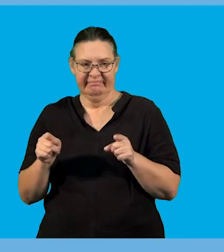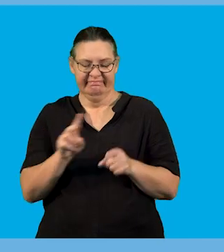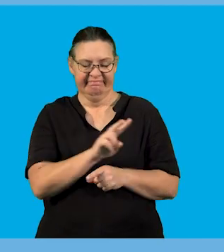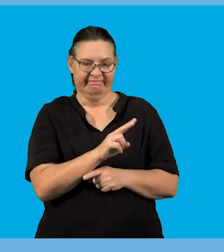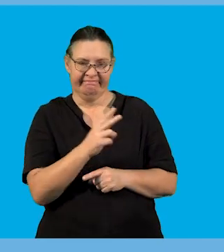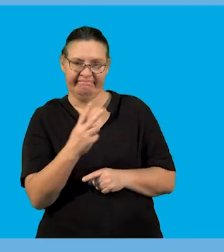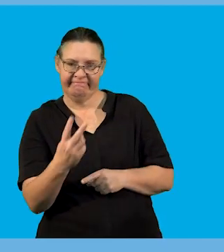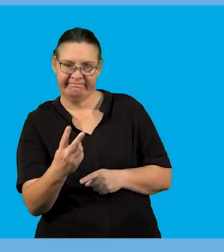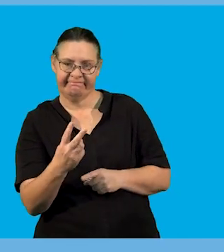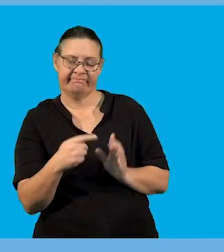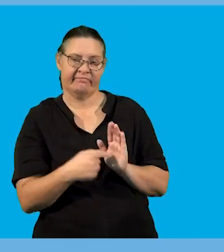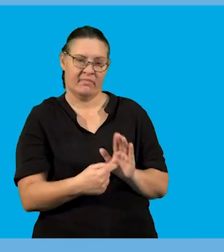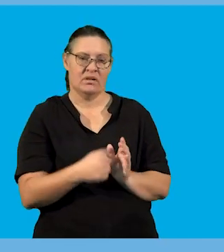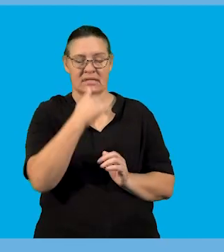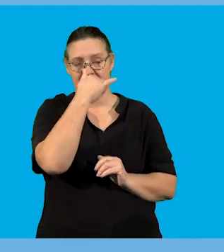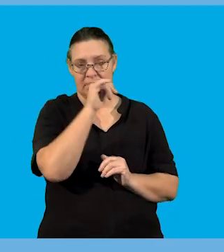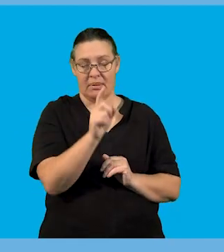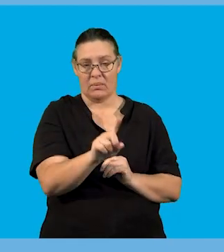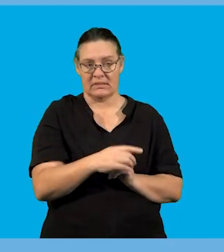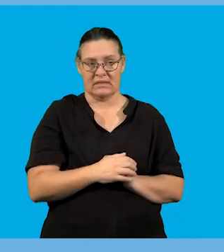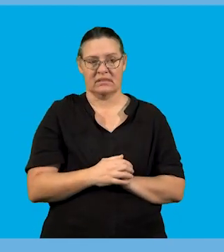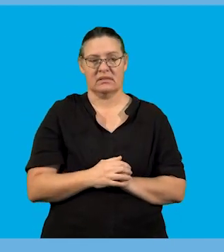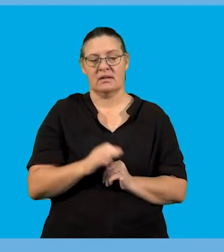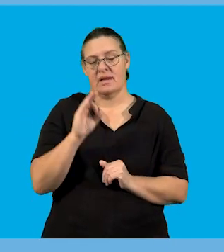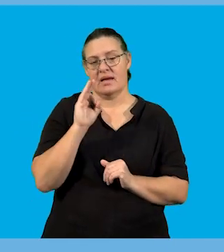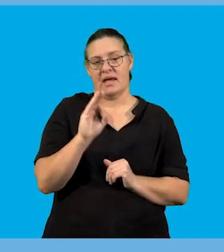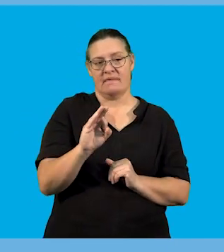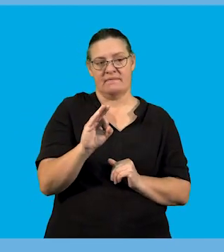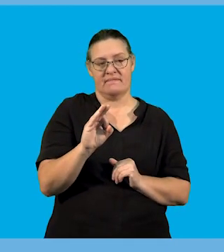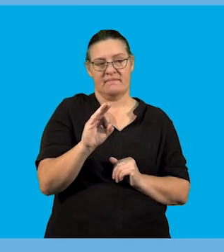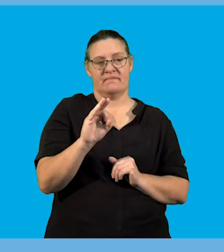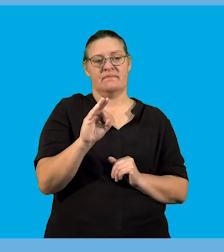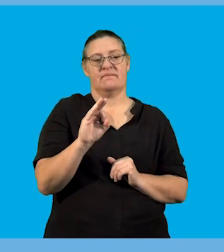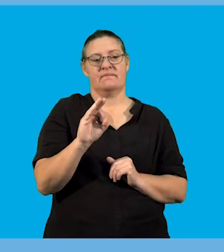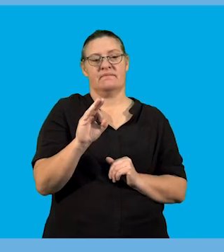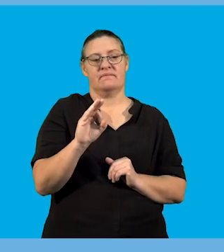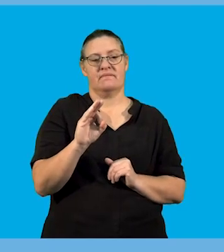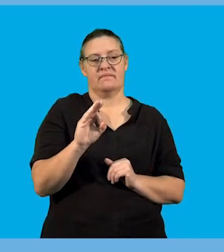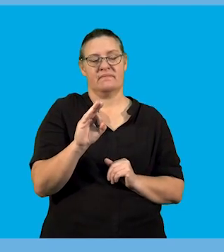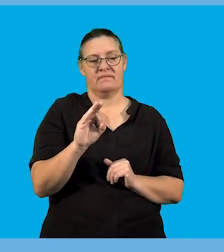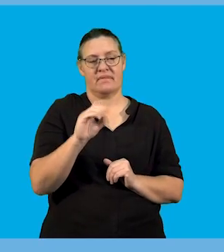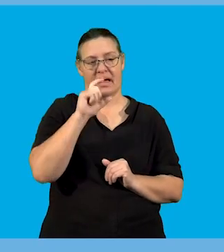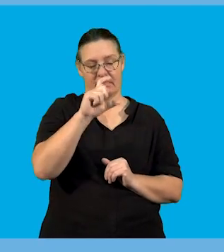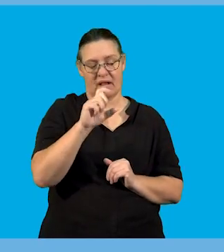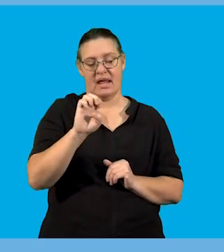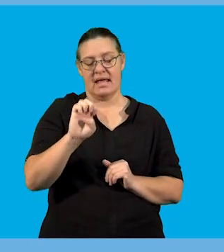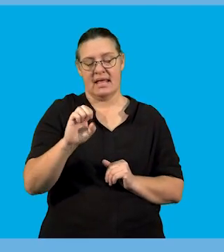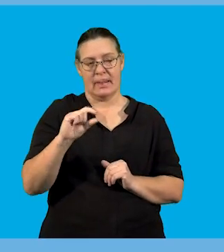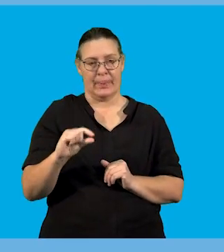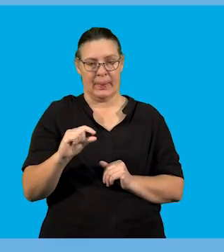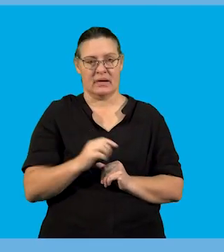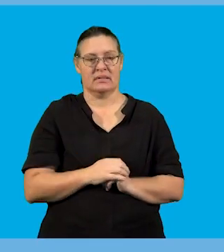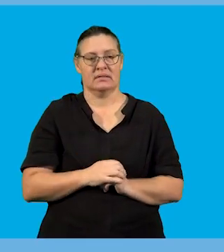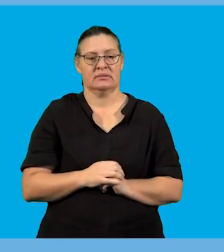transition elements. So the symbol for iron is going to be F, a capital letter F and small letter